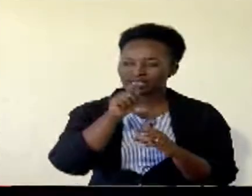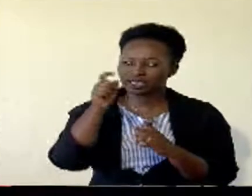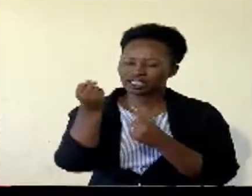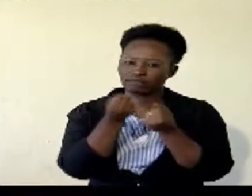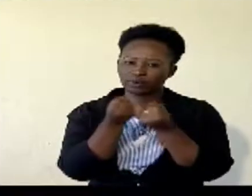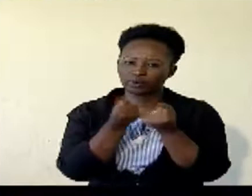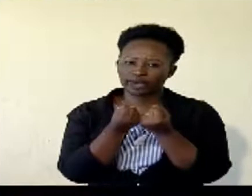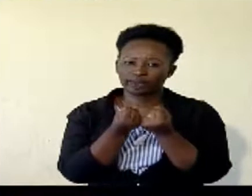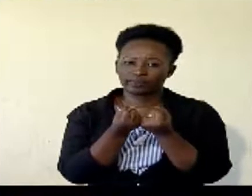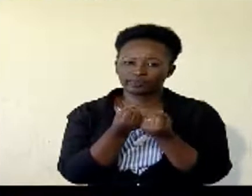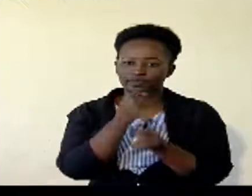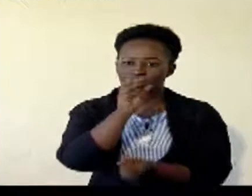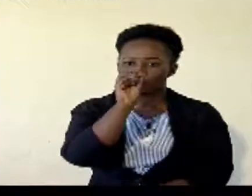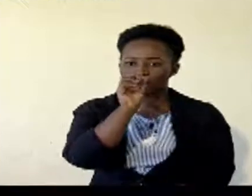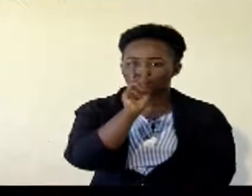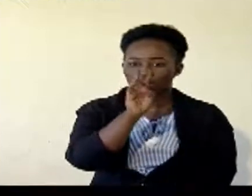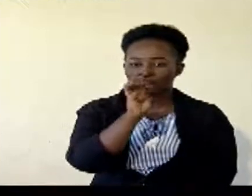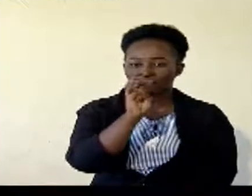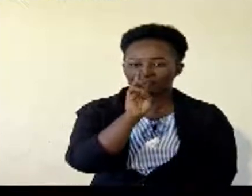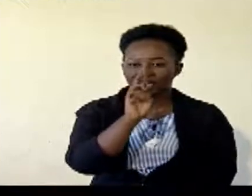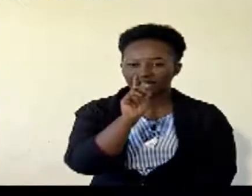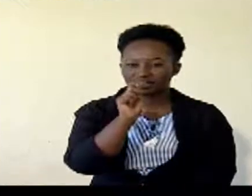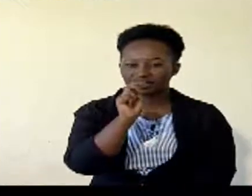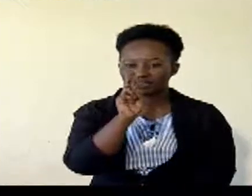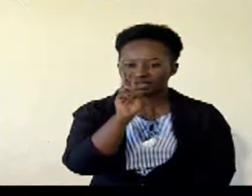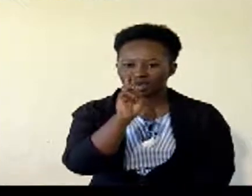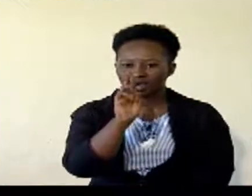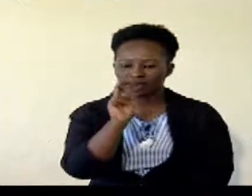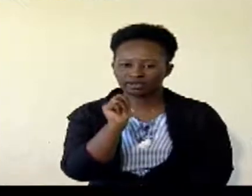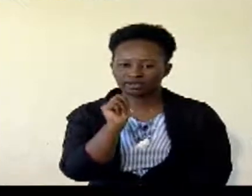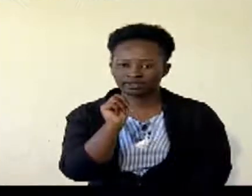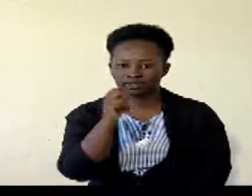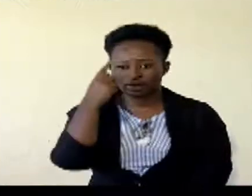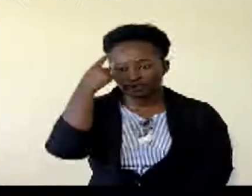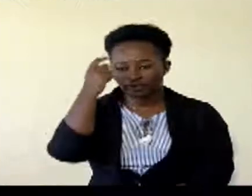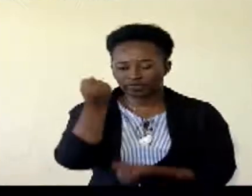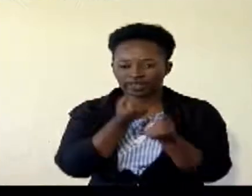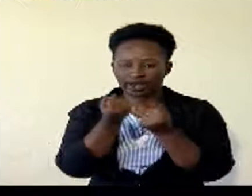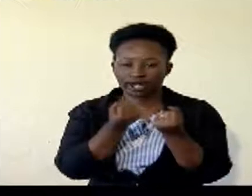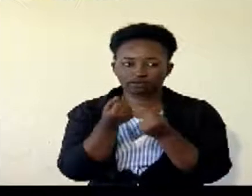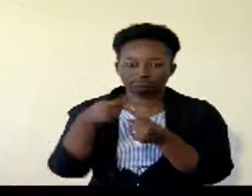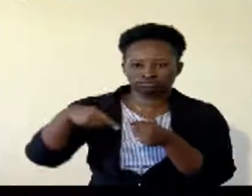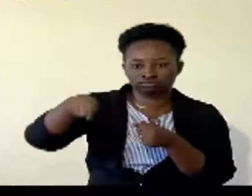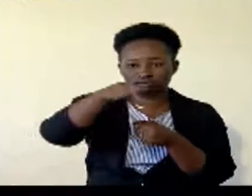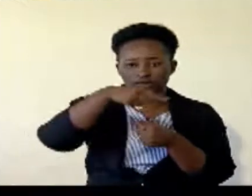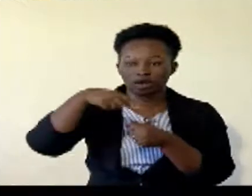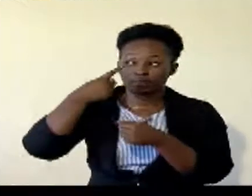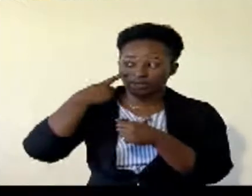overturn? Does this car overturn? Okay, now for the car to overturn, just look at the